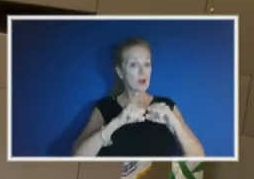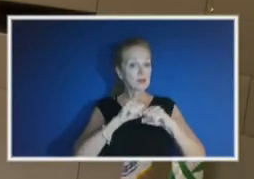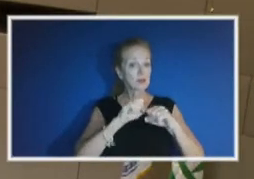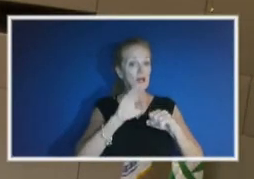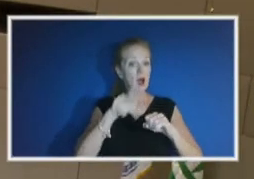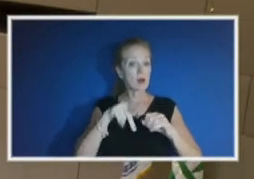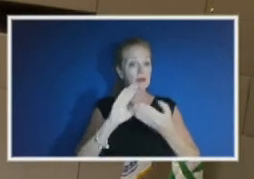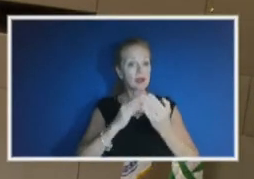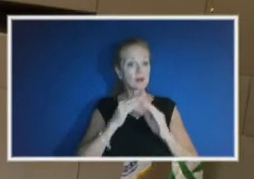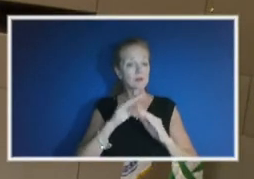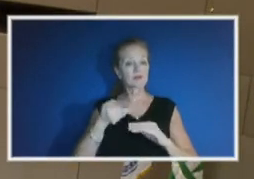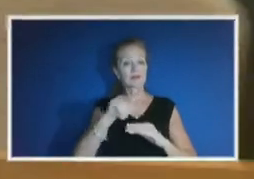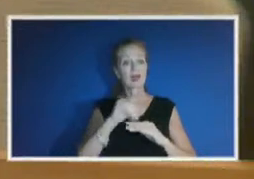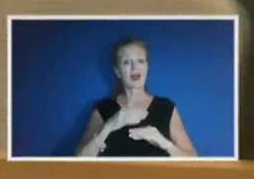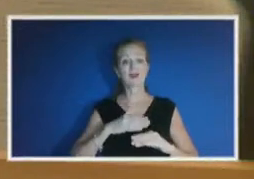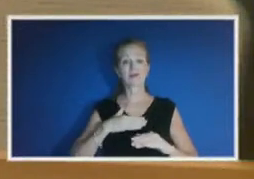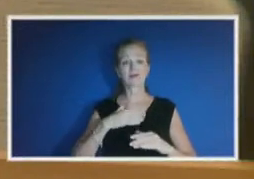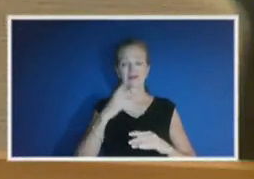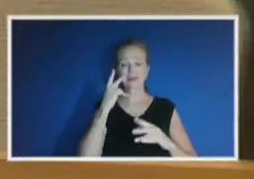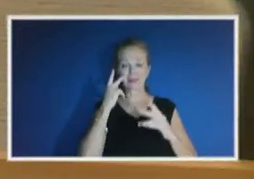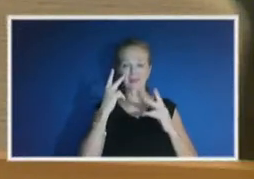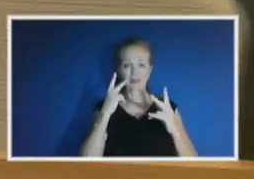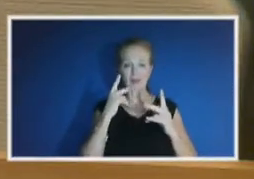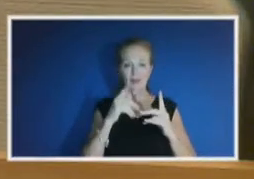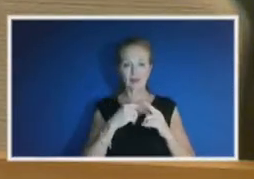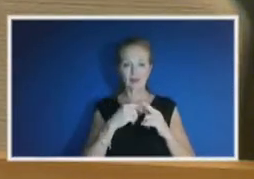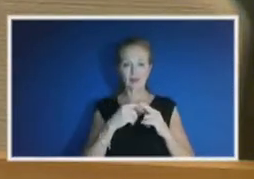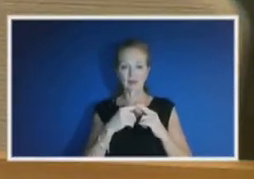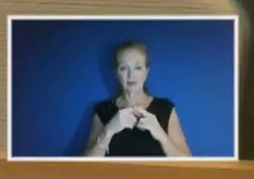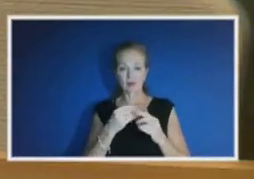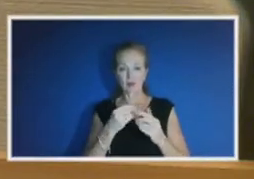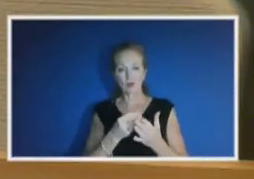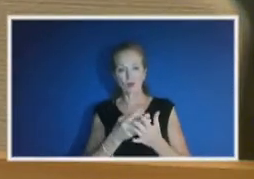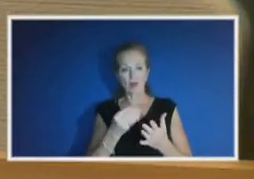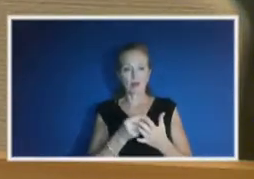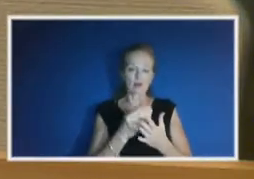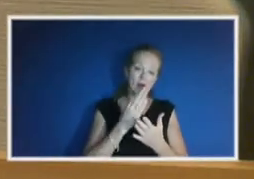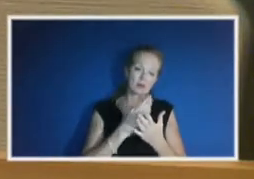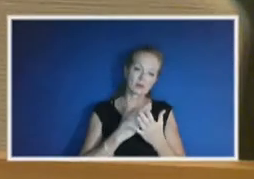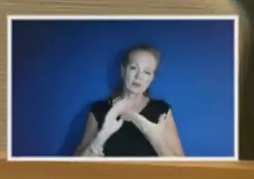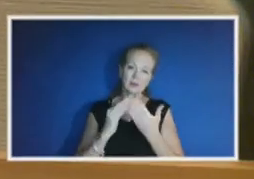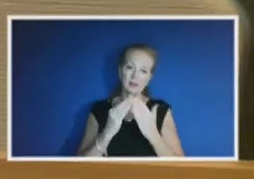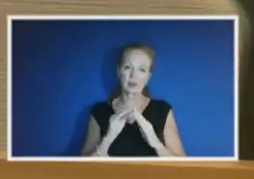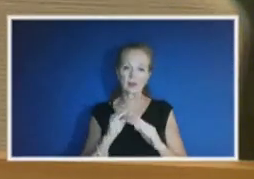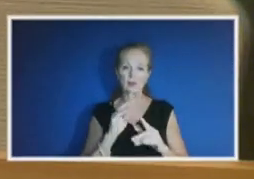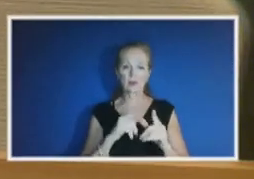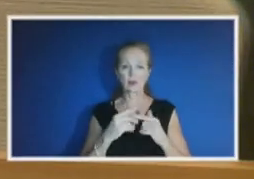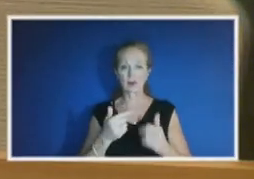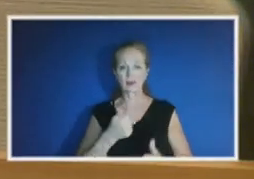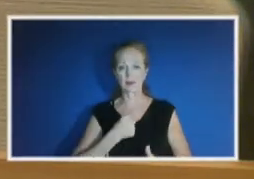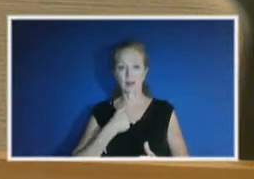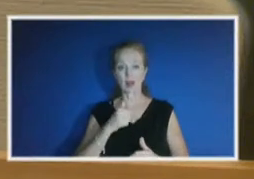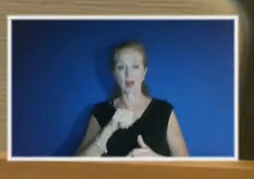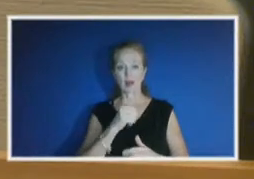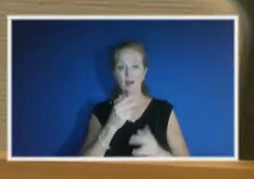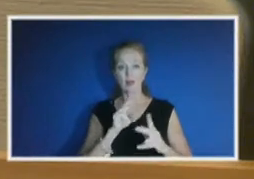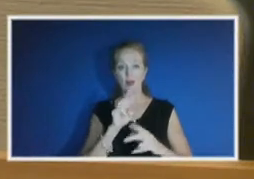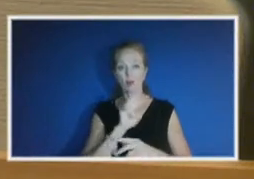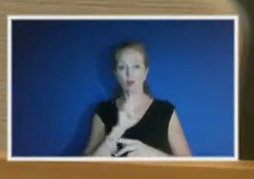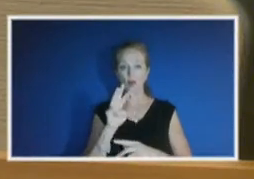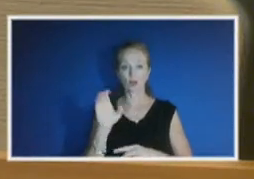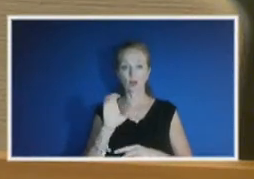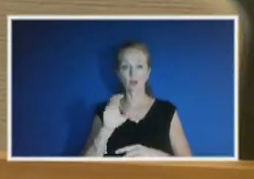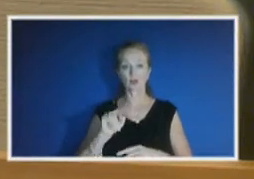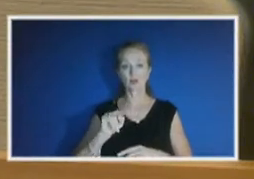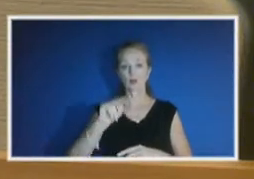I've seen firsthand is that it primarily connects to the wealthier portions of our city and leaves residents such as myself and those in West Charlotte and North